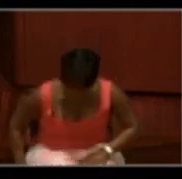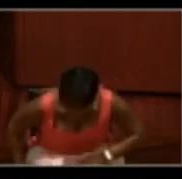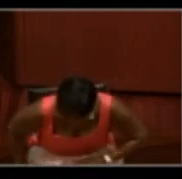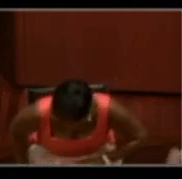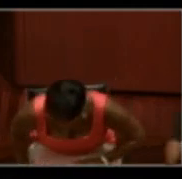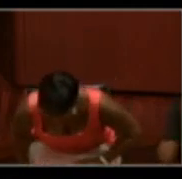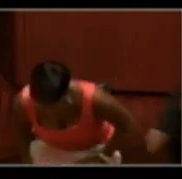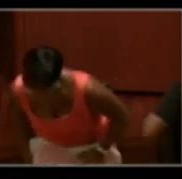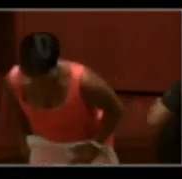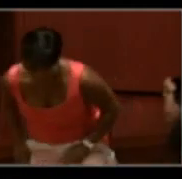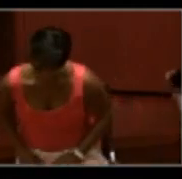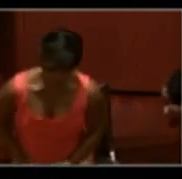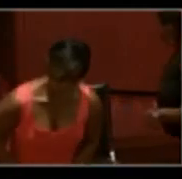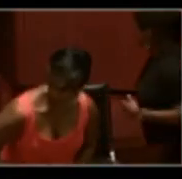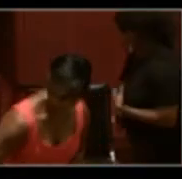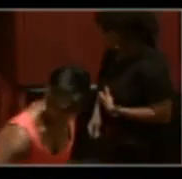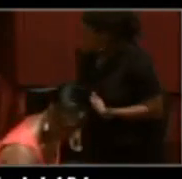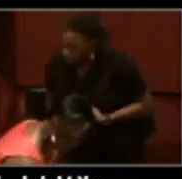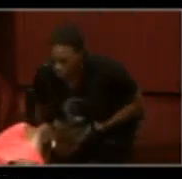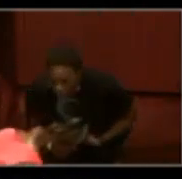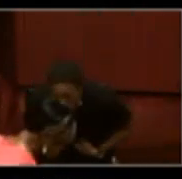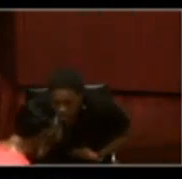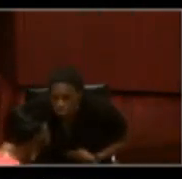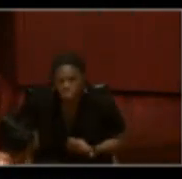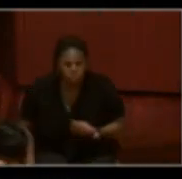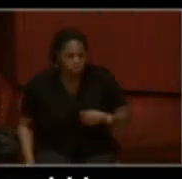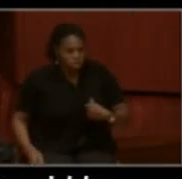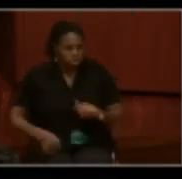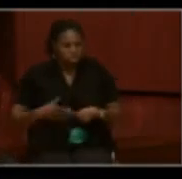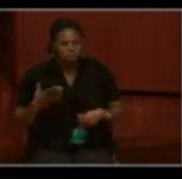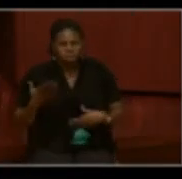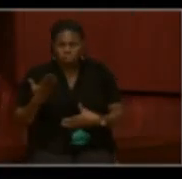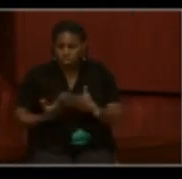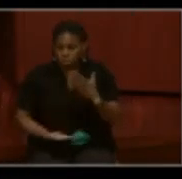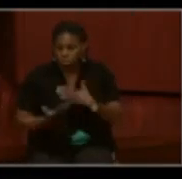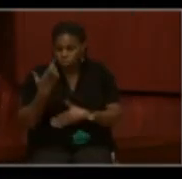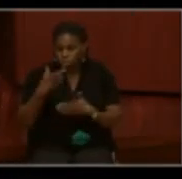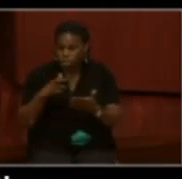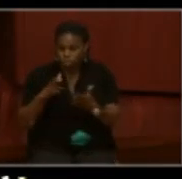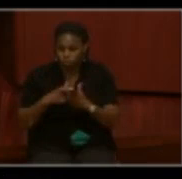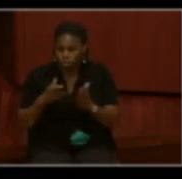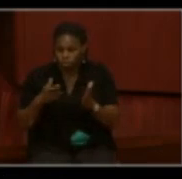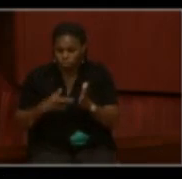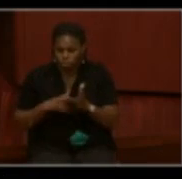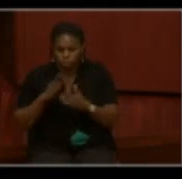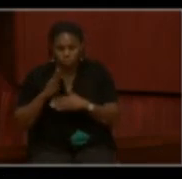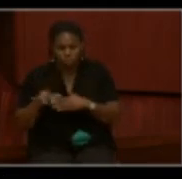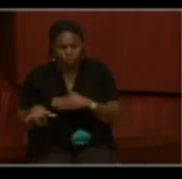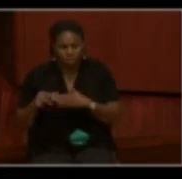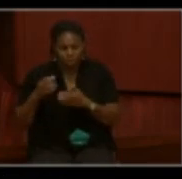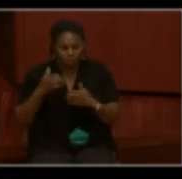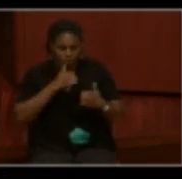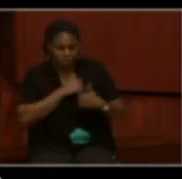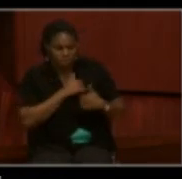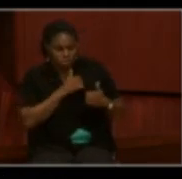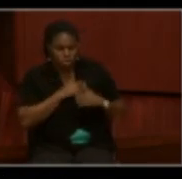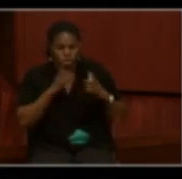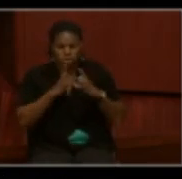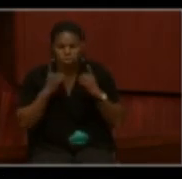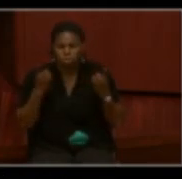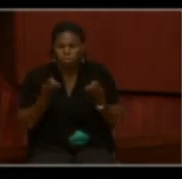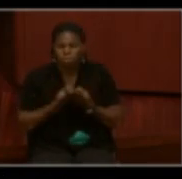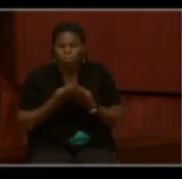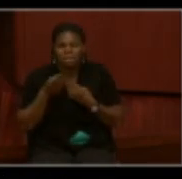The morning reports and unit rosters were created as part of the personnel and payroll functions by the military service department.